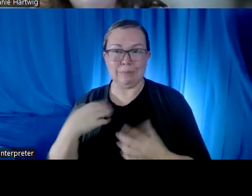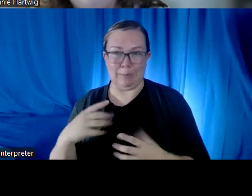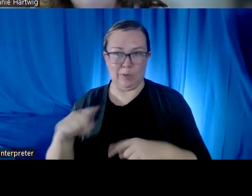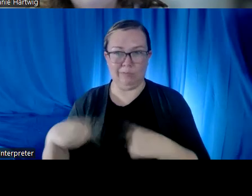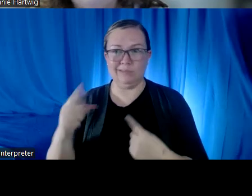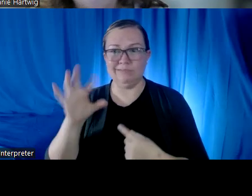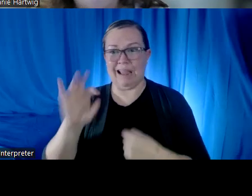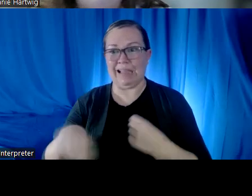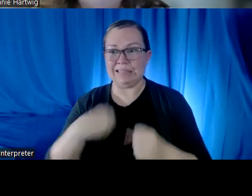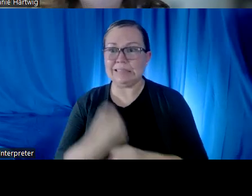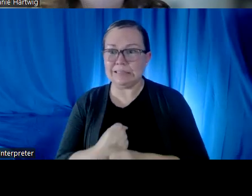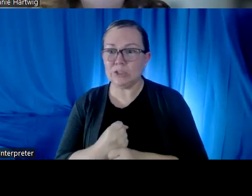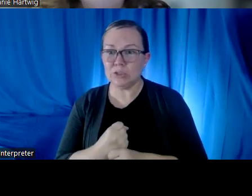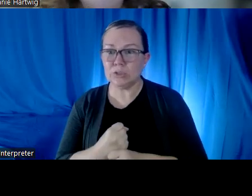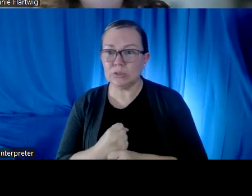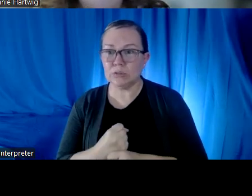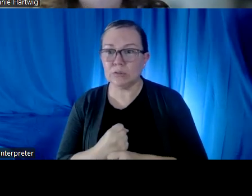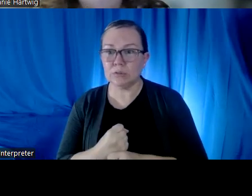years now.